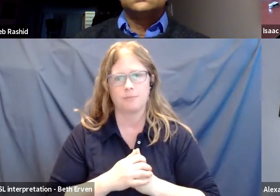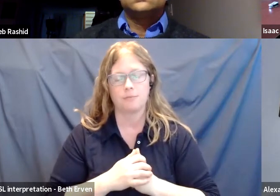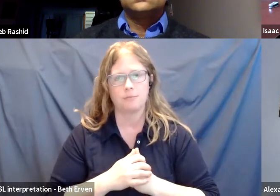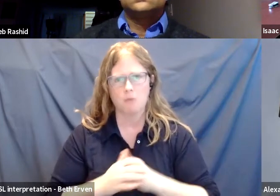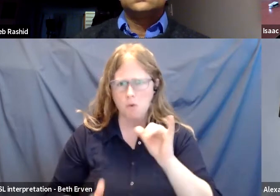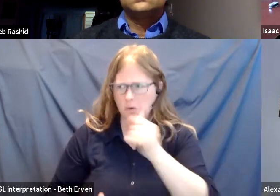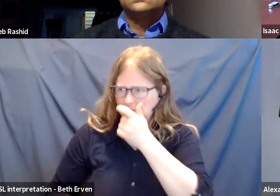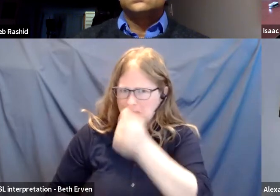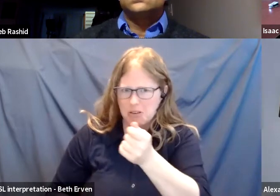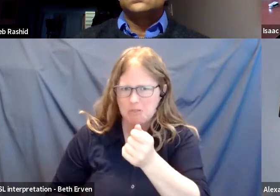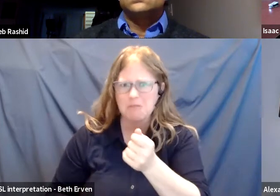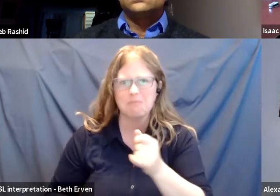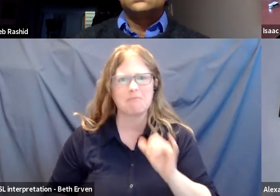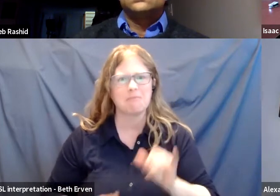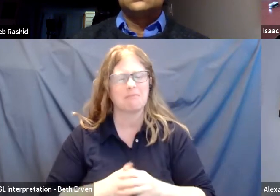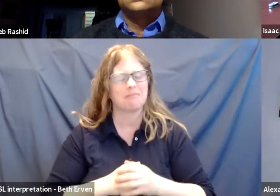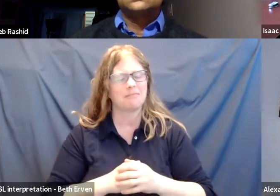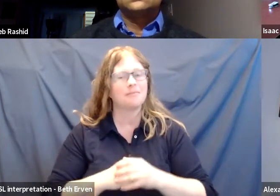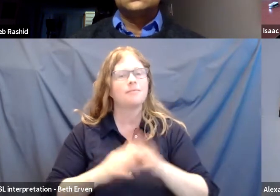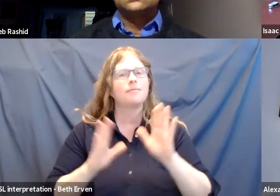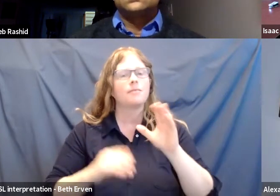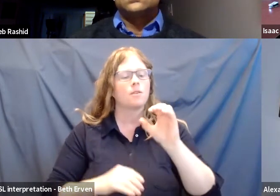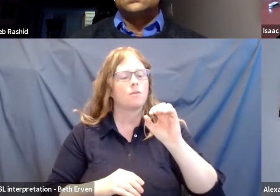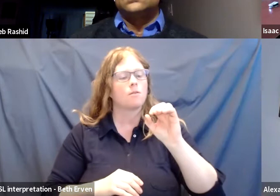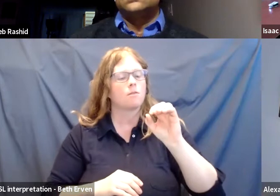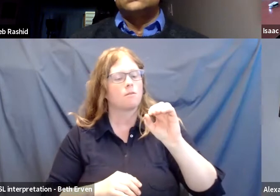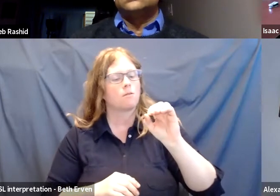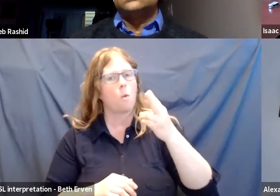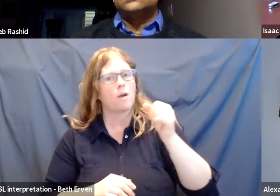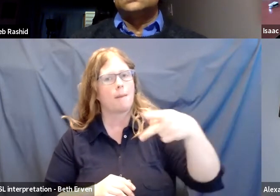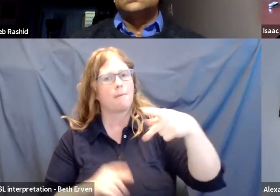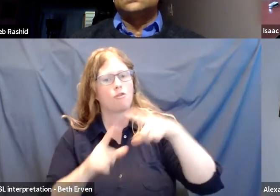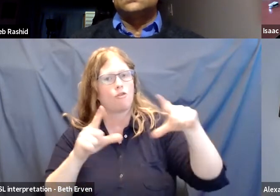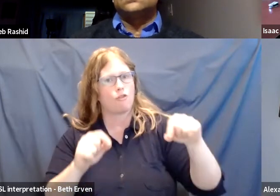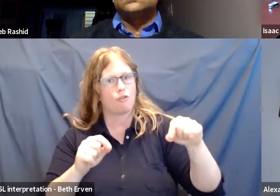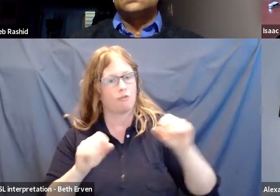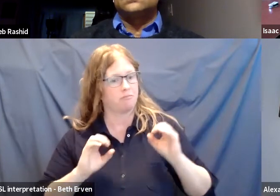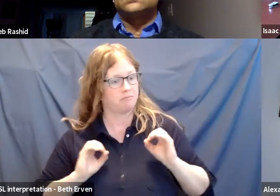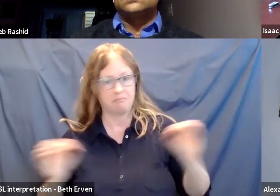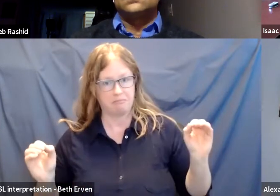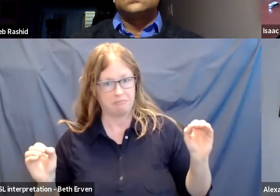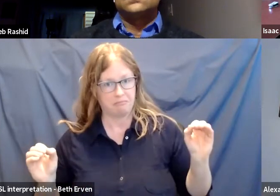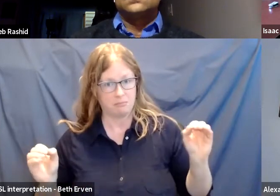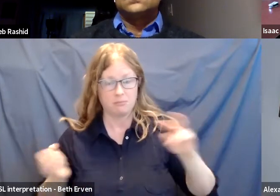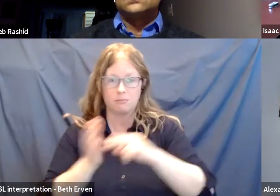interesting one. So if the OHIP card is not necessary, can a visitor from overseas get it as